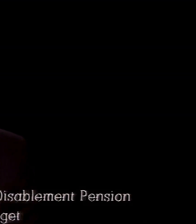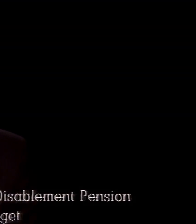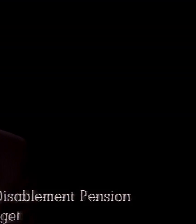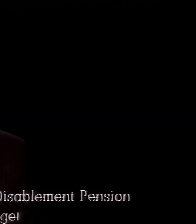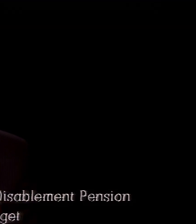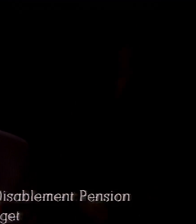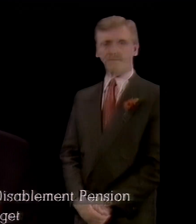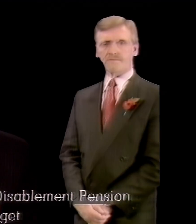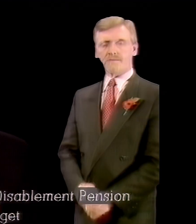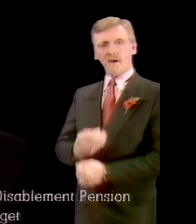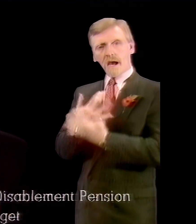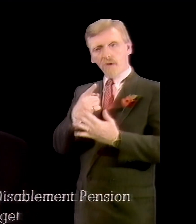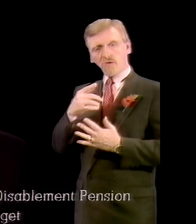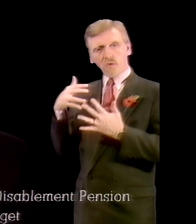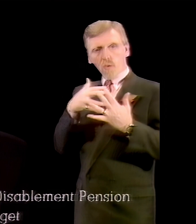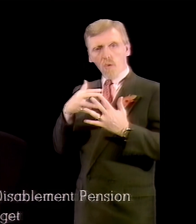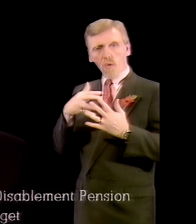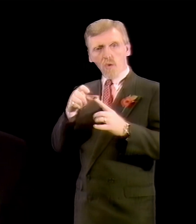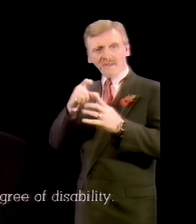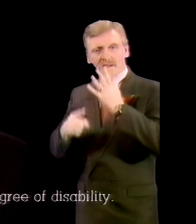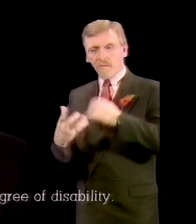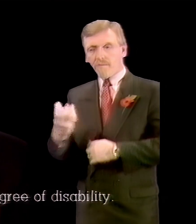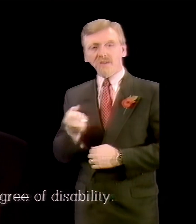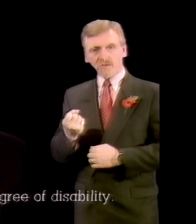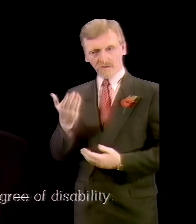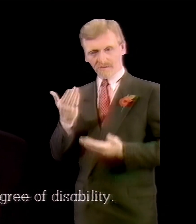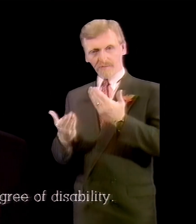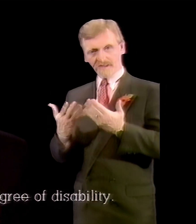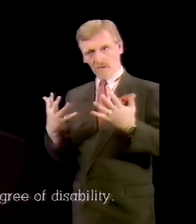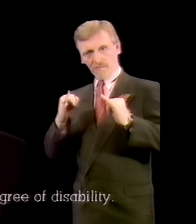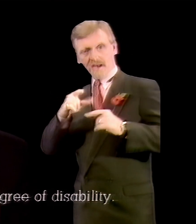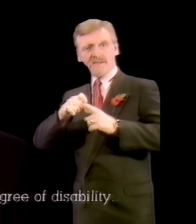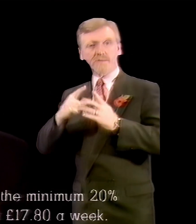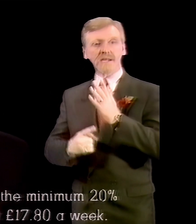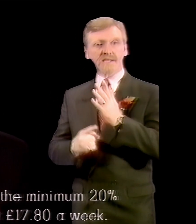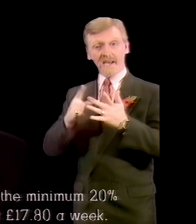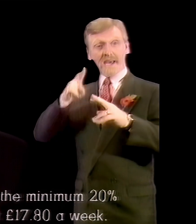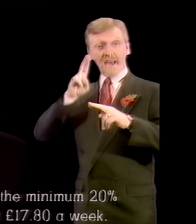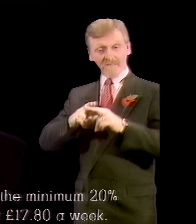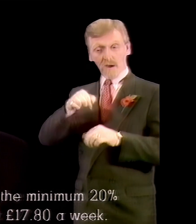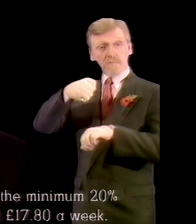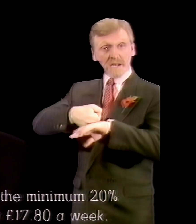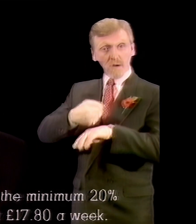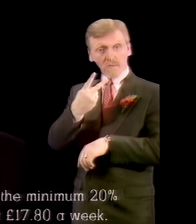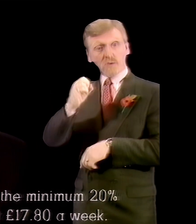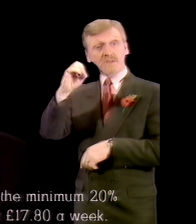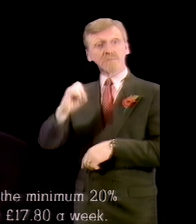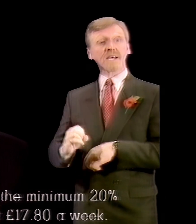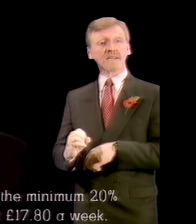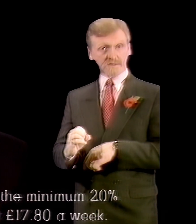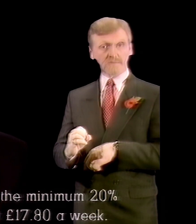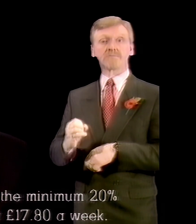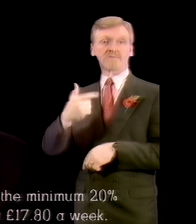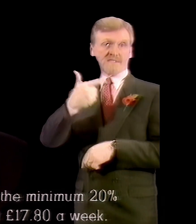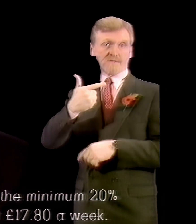The amount of war-disablement pension you get depends on the degree of disability. If your disability is the minimum 20% disability, then you get